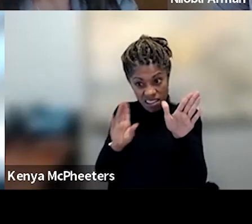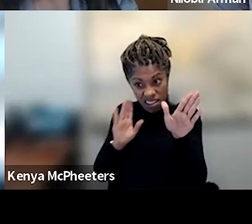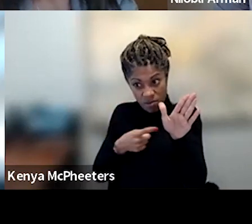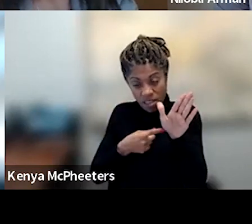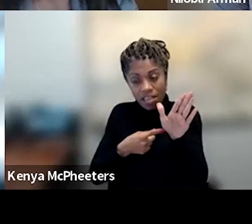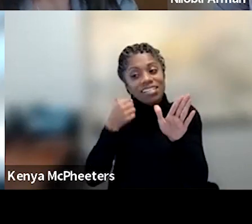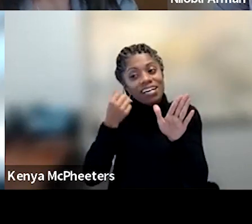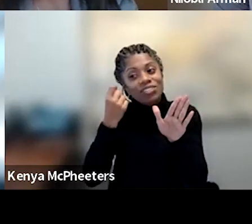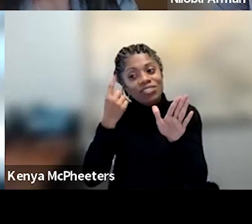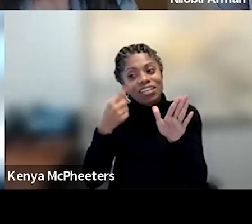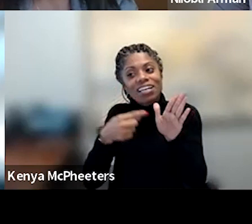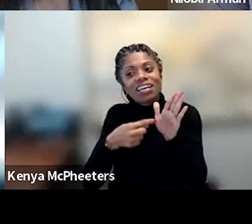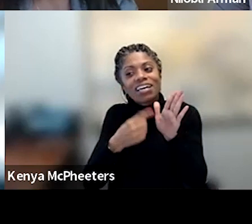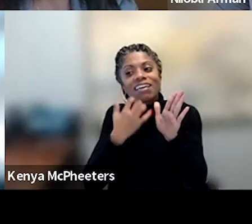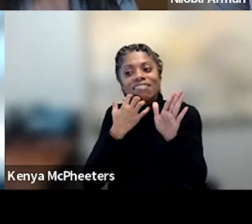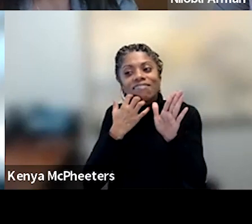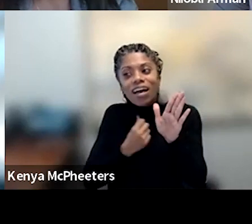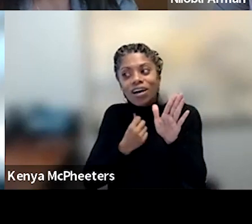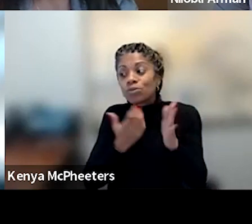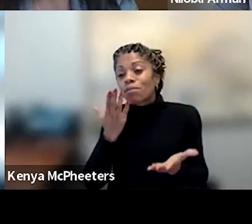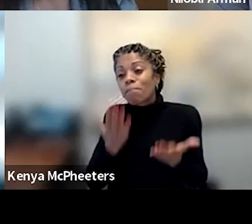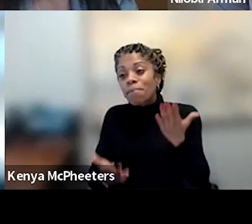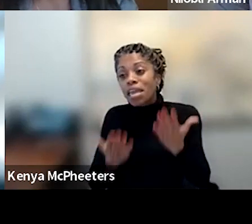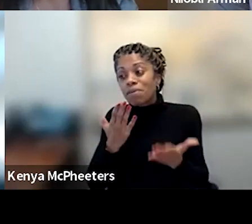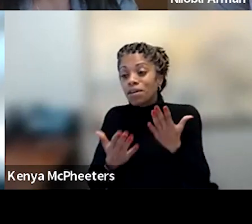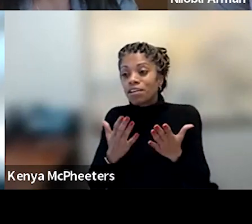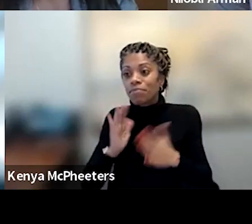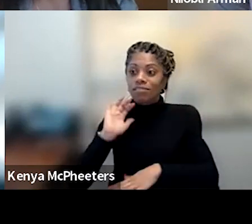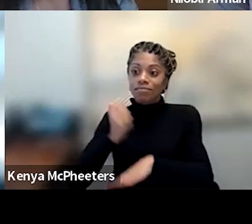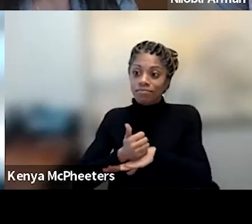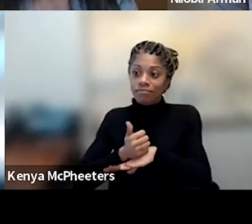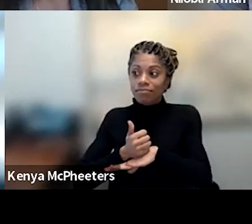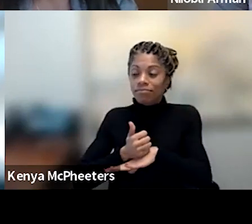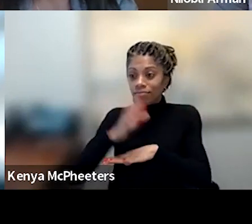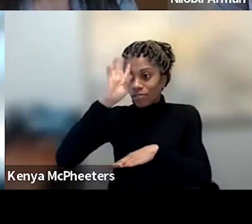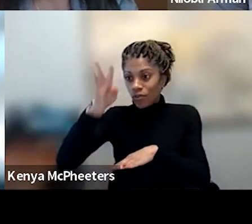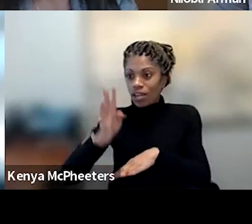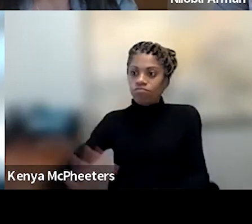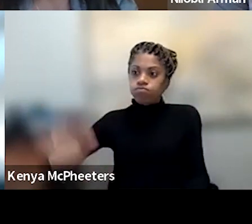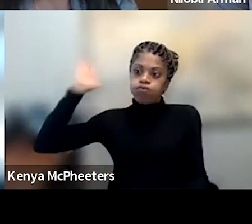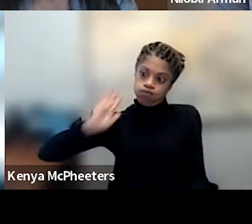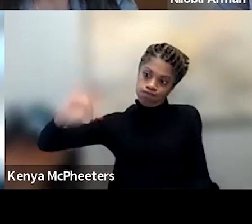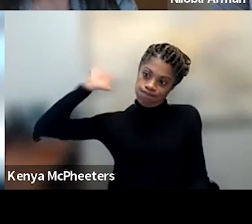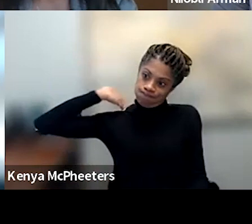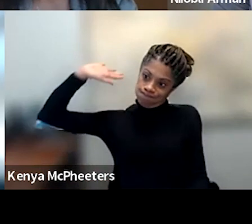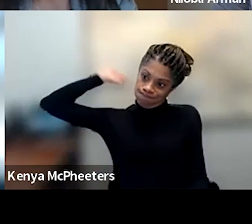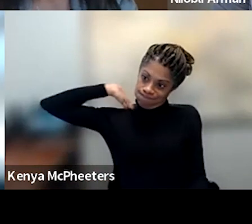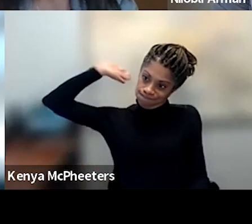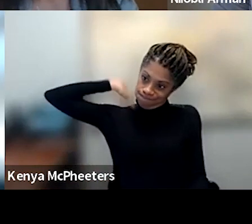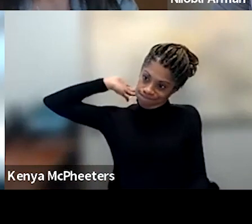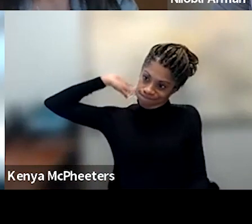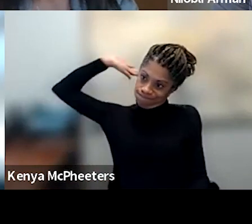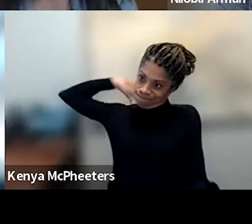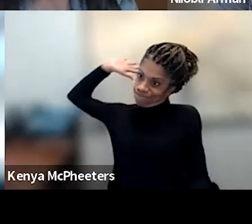created generations ago, depending on who founded your organization or when you were established, and maybe the values have just sort of